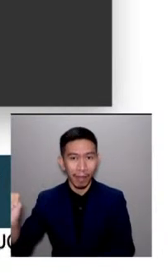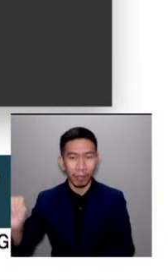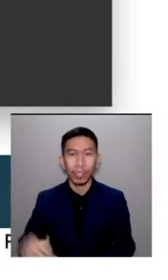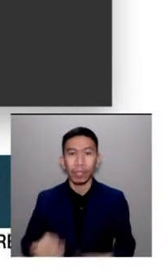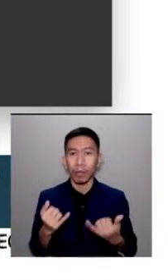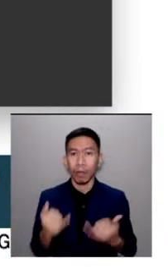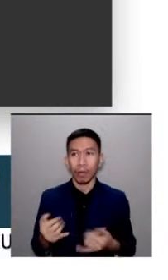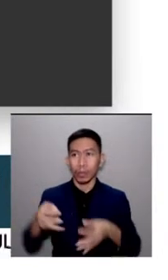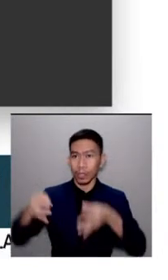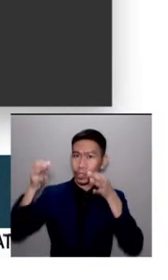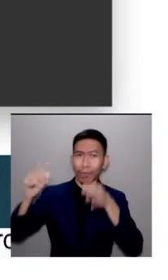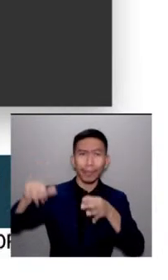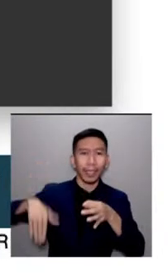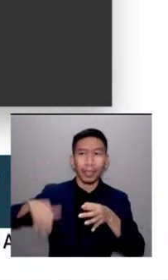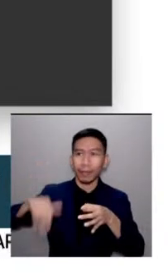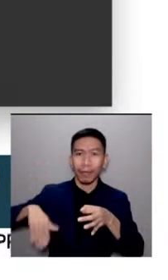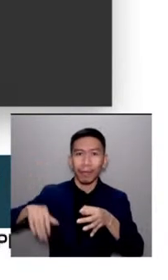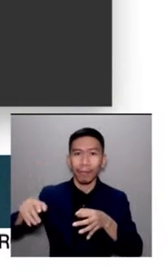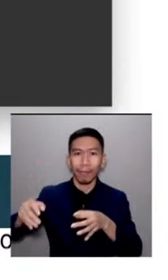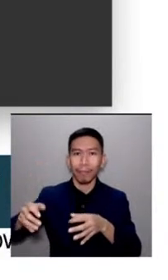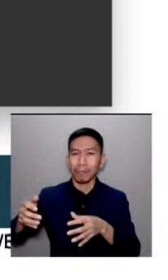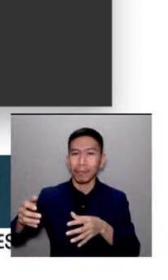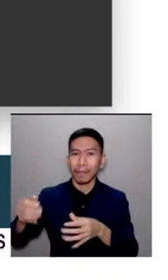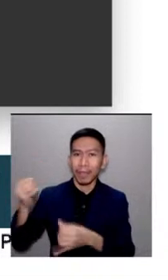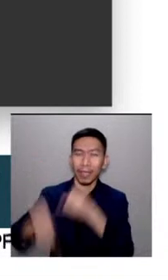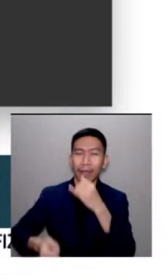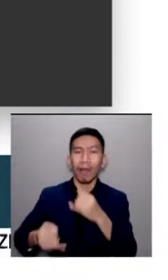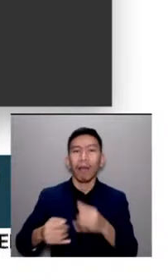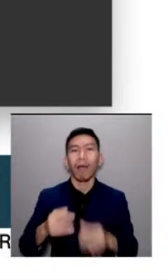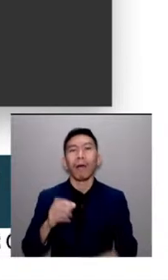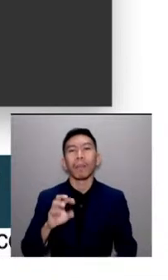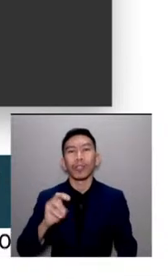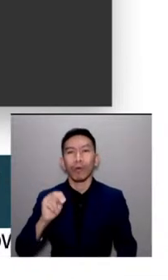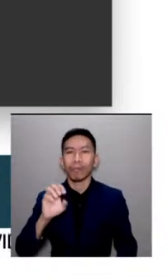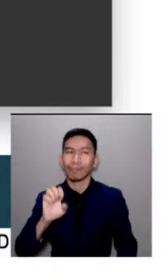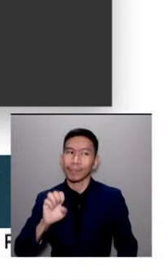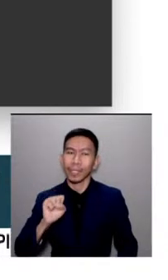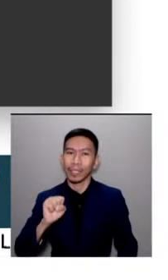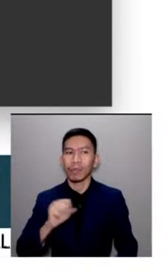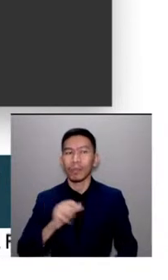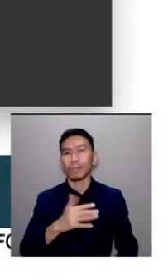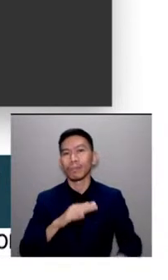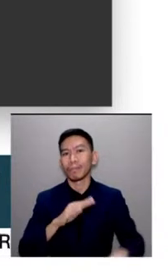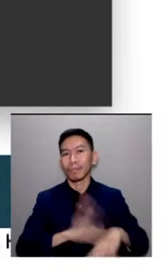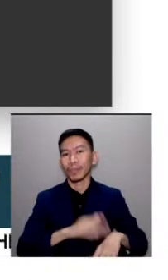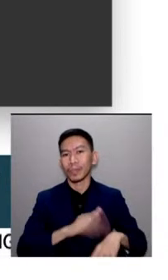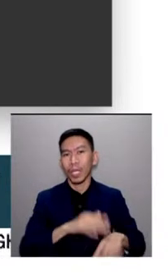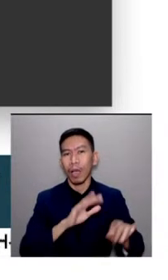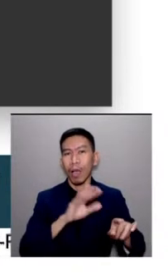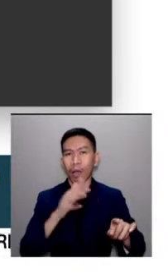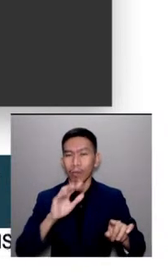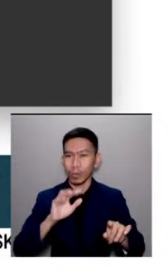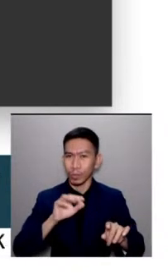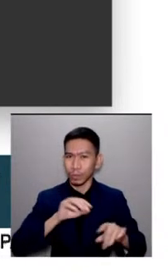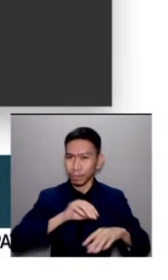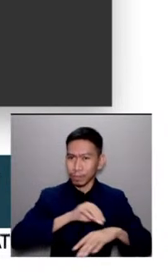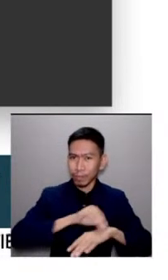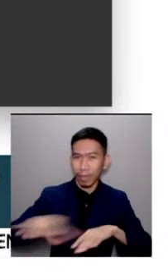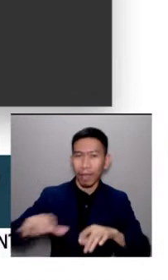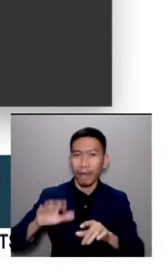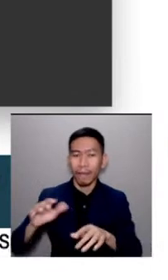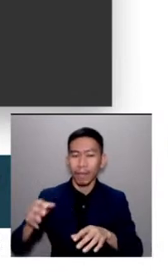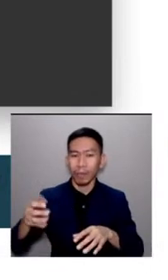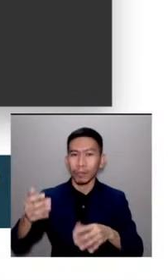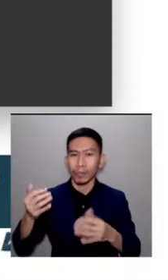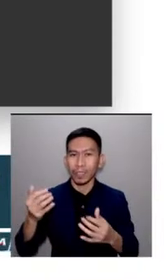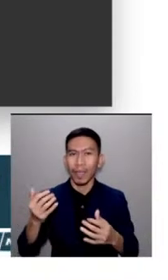by the COMELEC First Division. Briones also called out Guanzon for implying that a politician intervened in the case, saying it's double